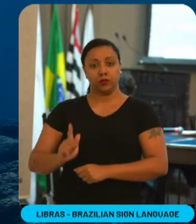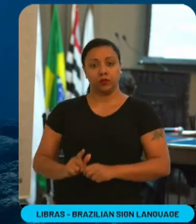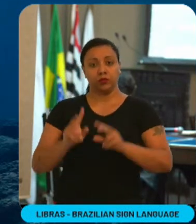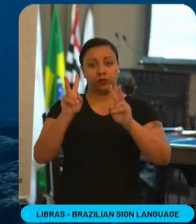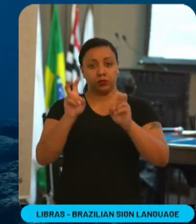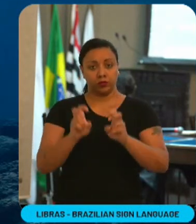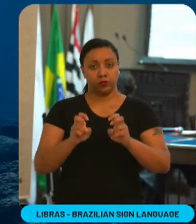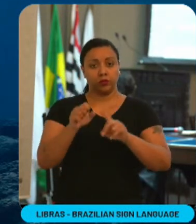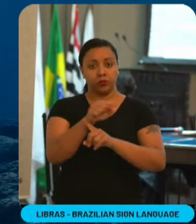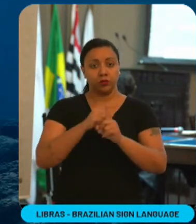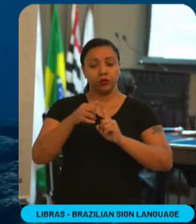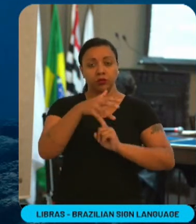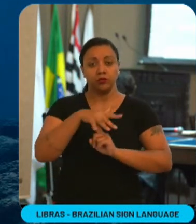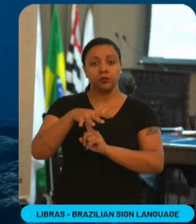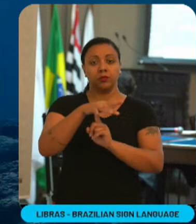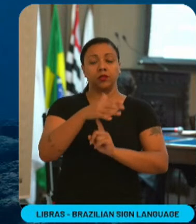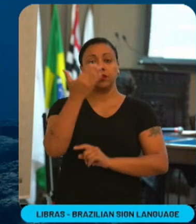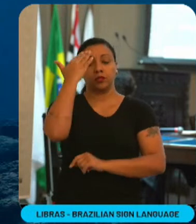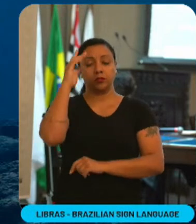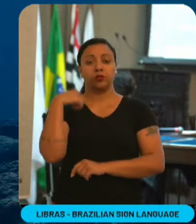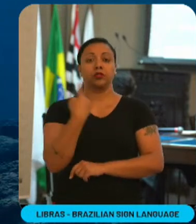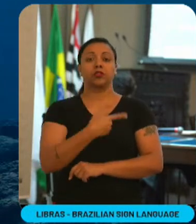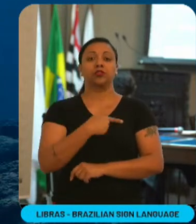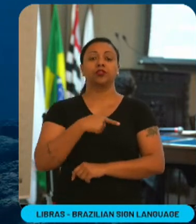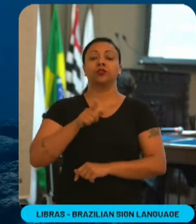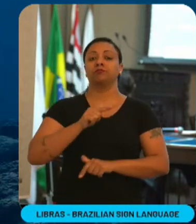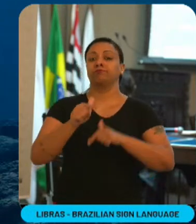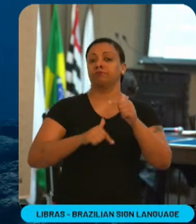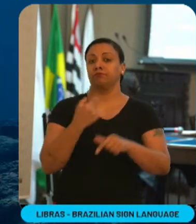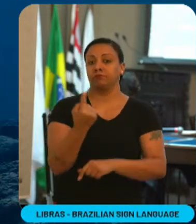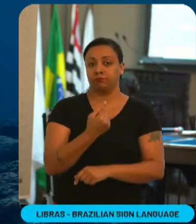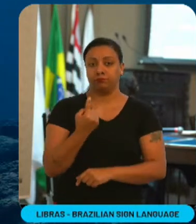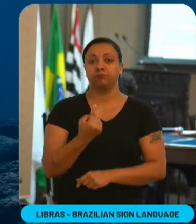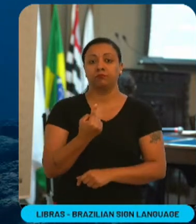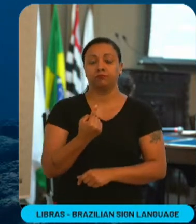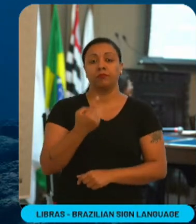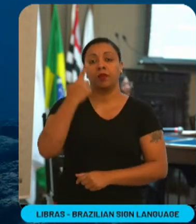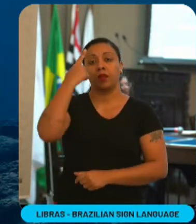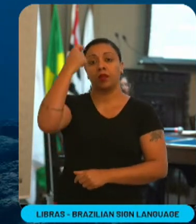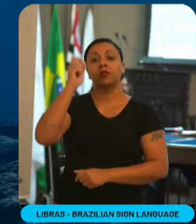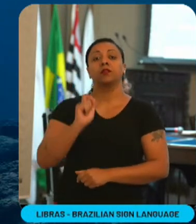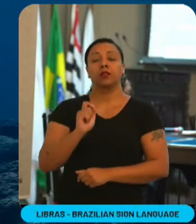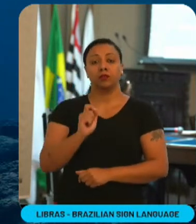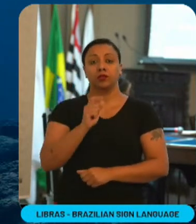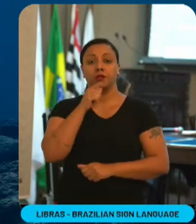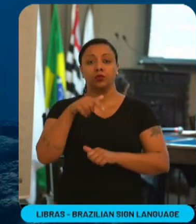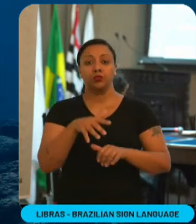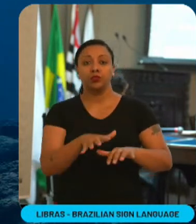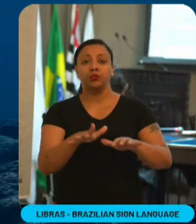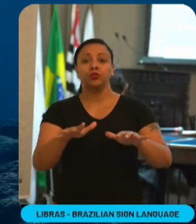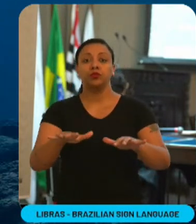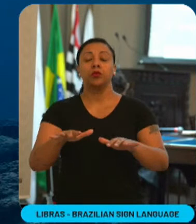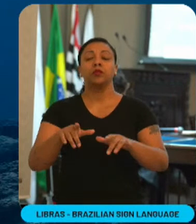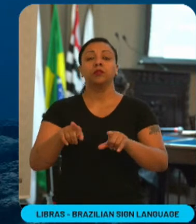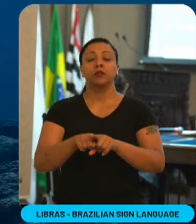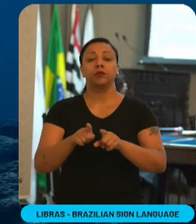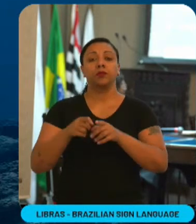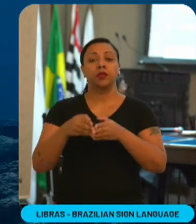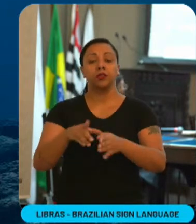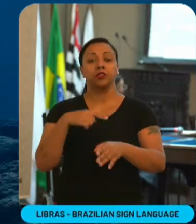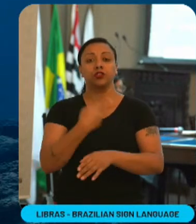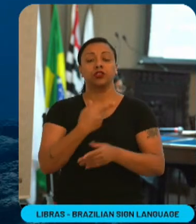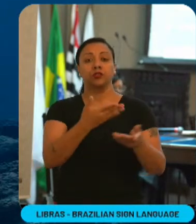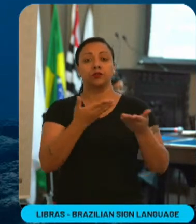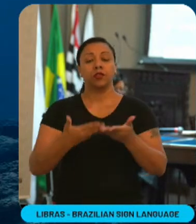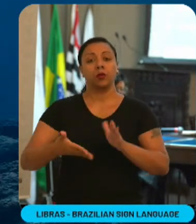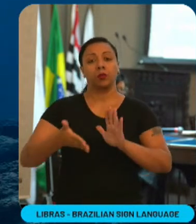the economy, in the social environmental issues, we understand that we do not do this alone. So the idea